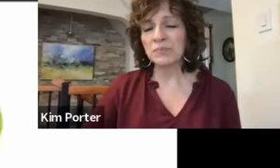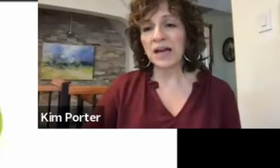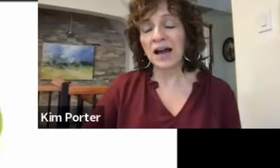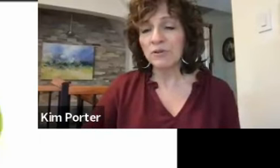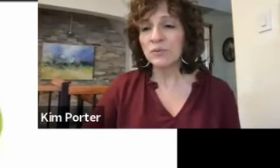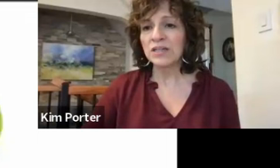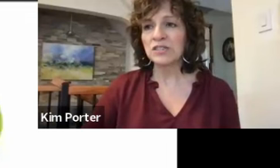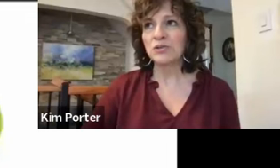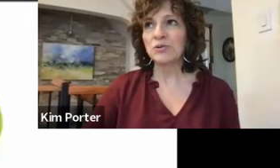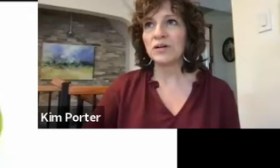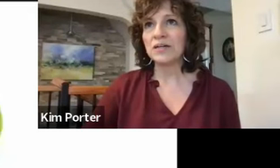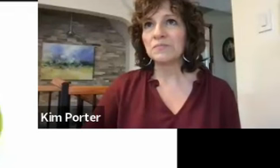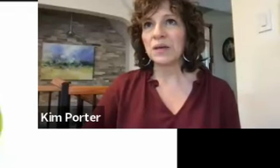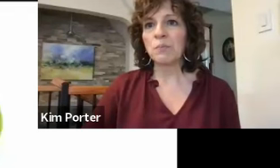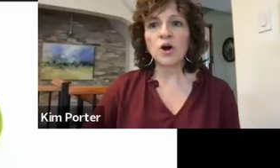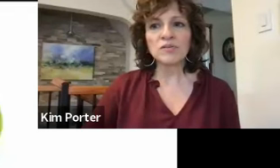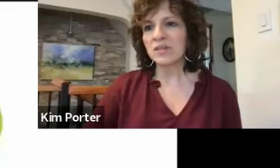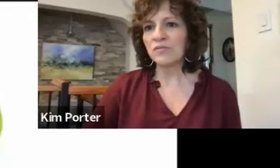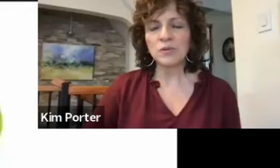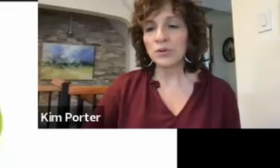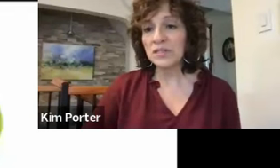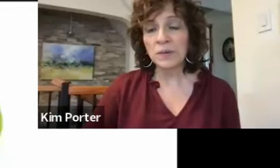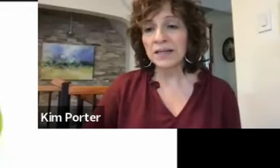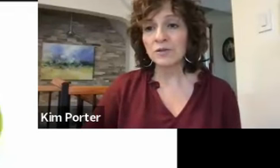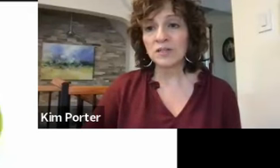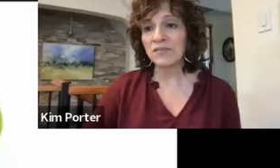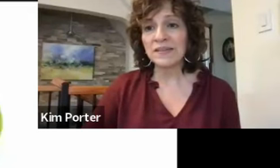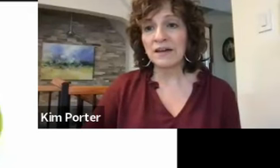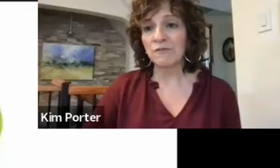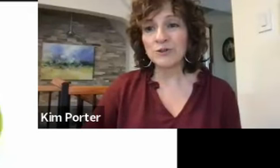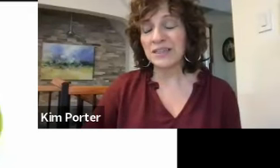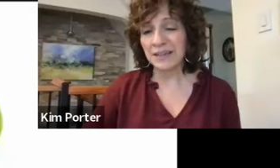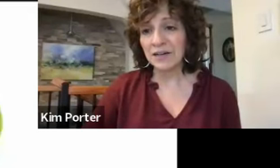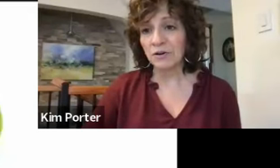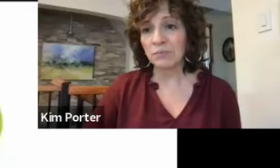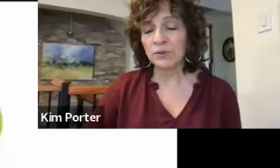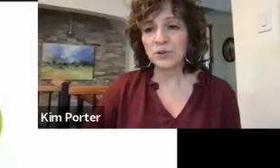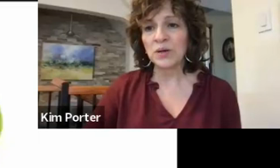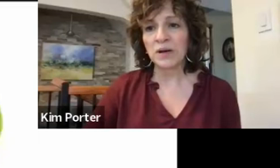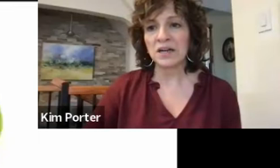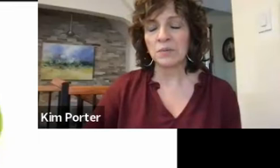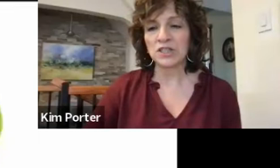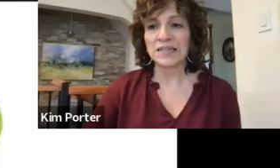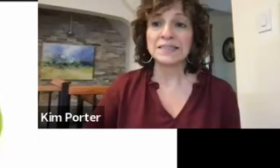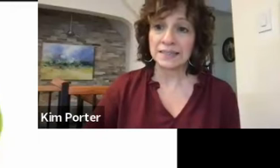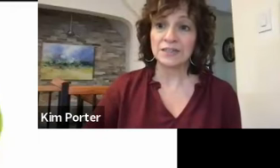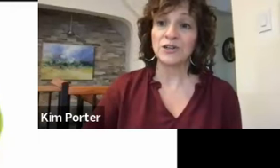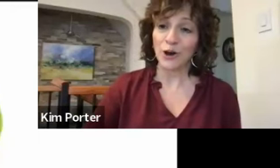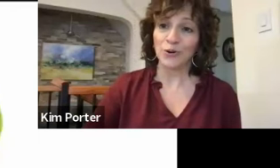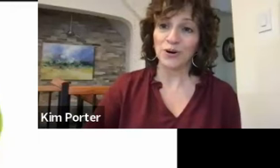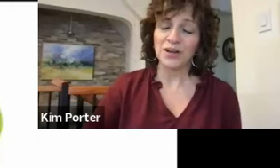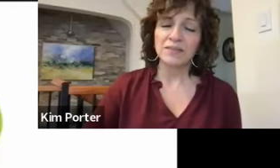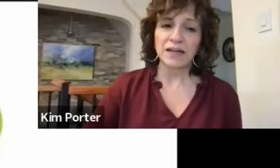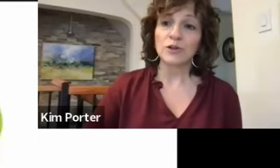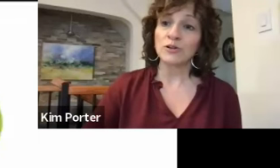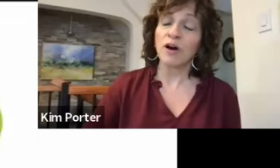wanted to I really wanted to impart some of the wisdom I learned even in that first year. It blew my mind how much I didn't